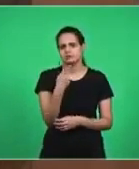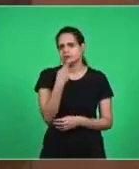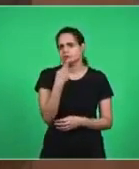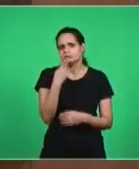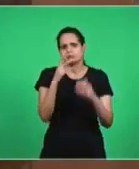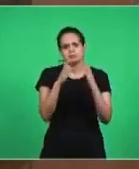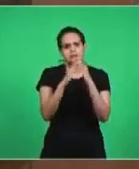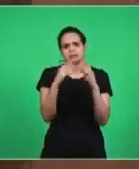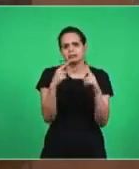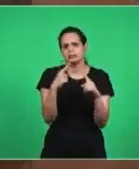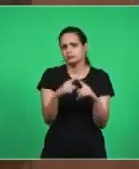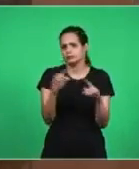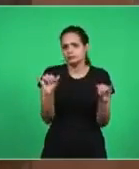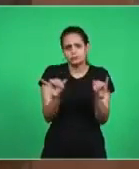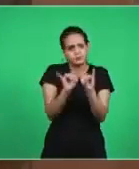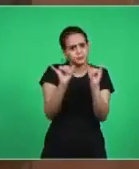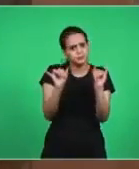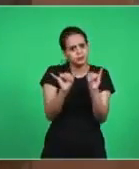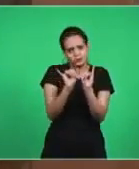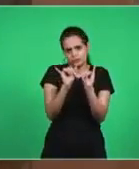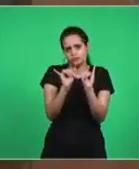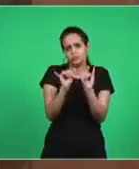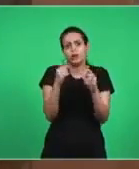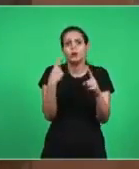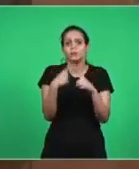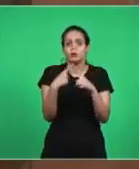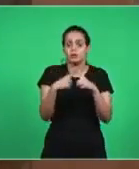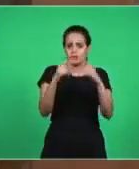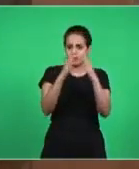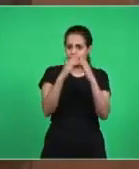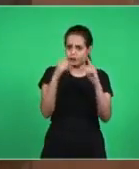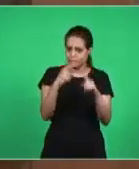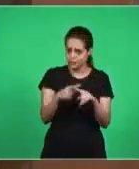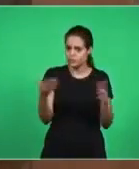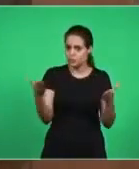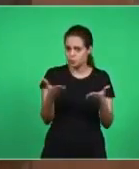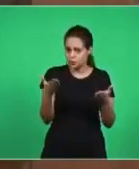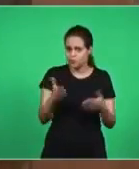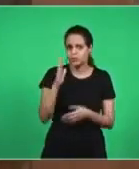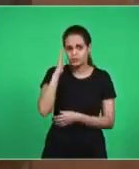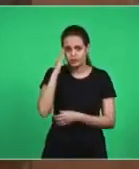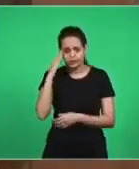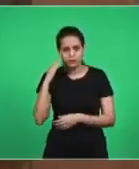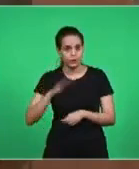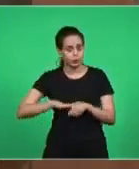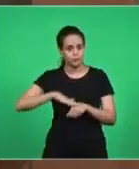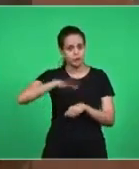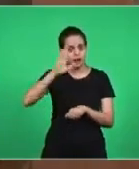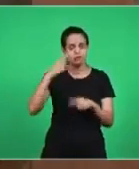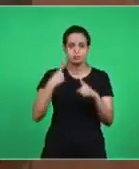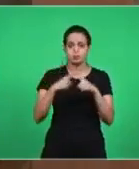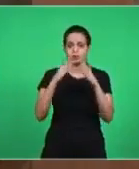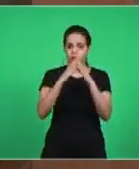He's not prepared to be ahead of the church. This is foolishness. The church has understood better.